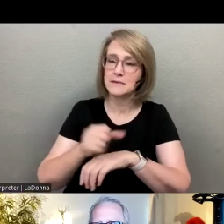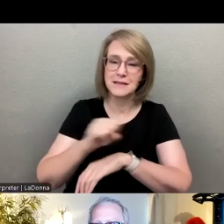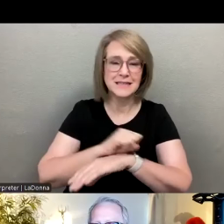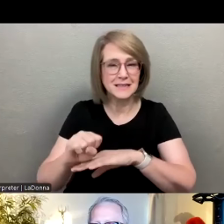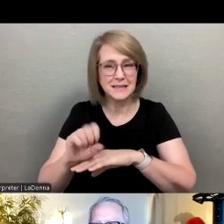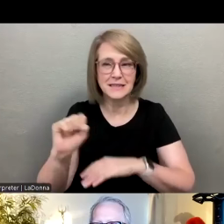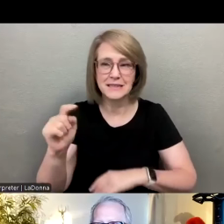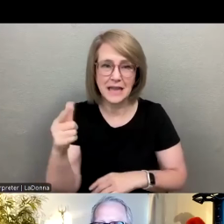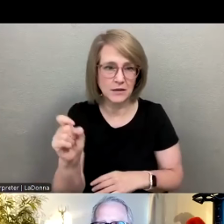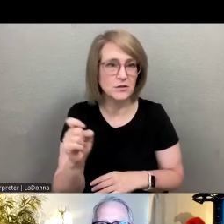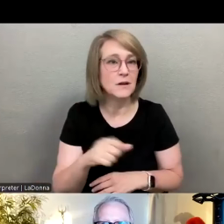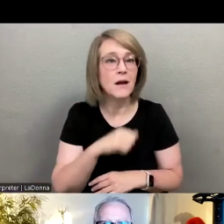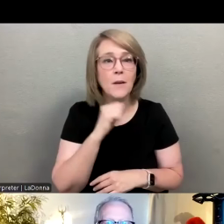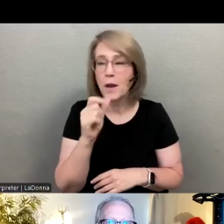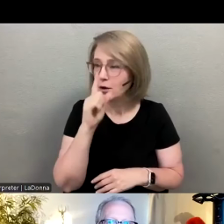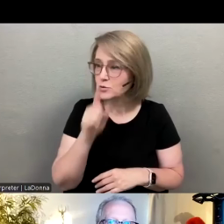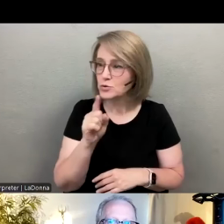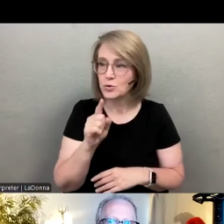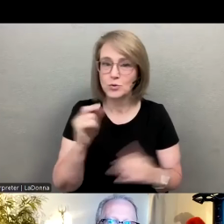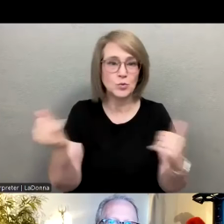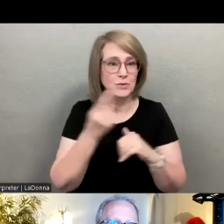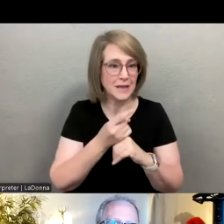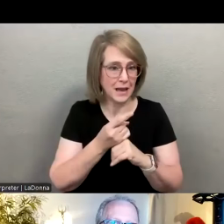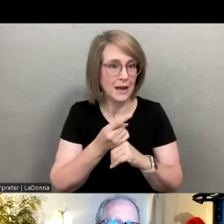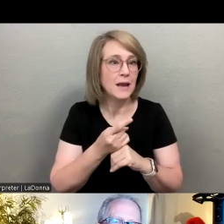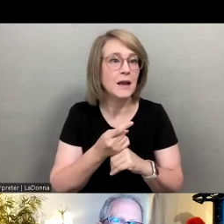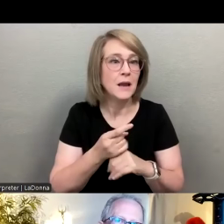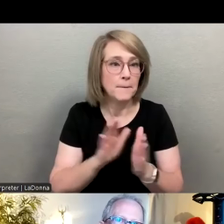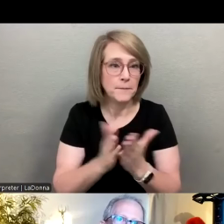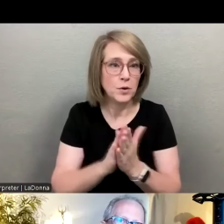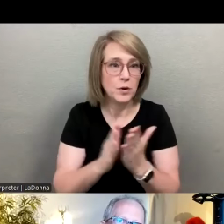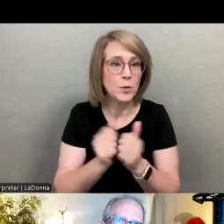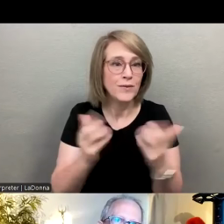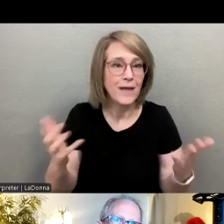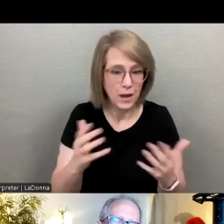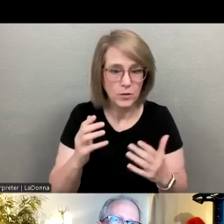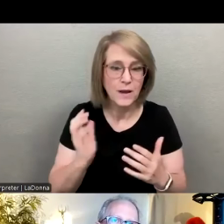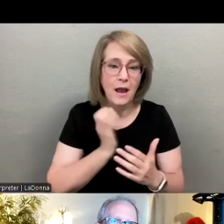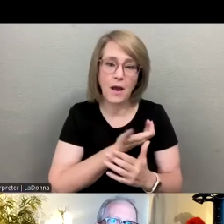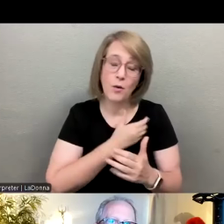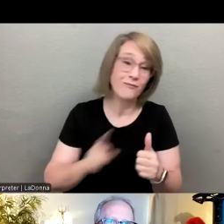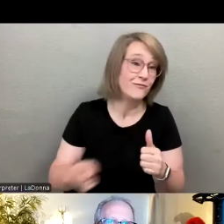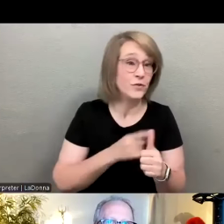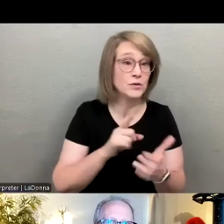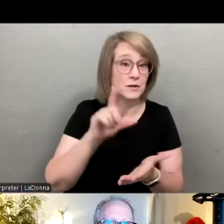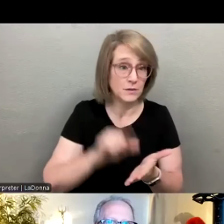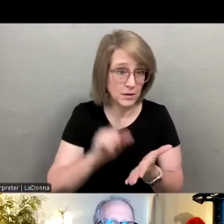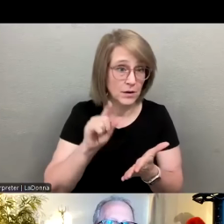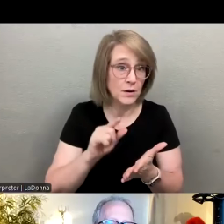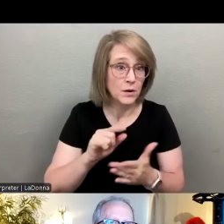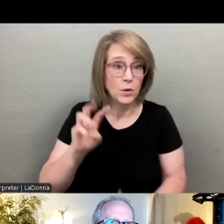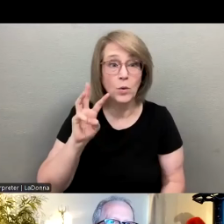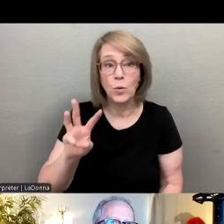these books would exist were it not for William Styron breaking through that barrier and beginning to talk about his own